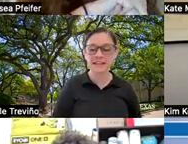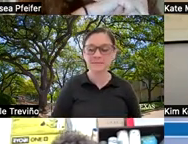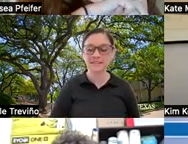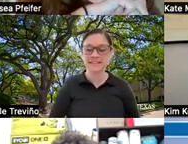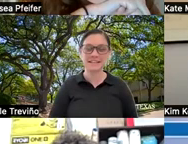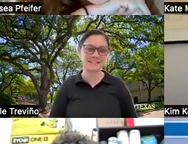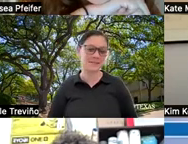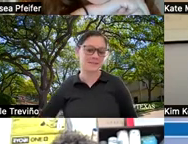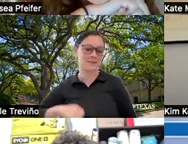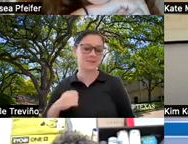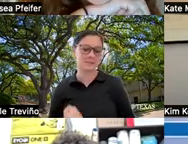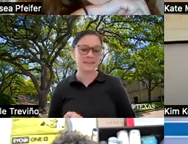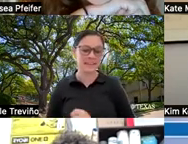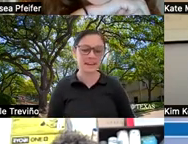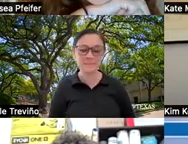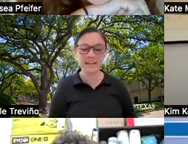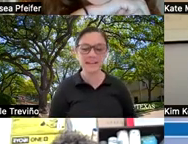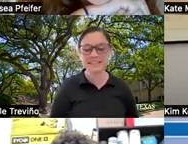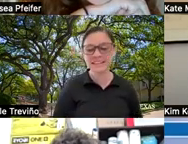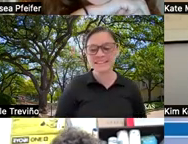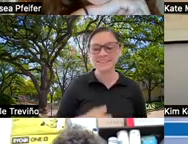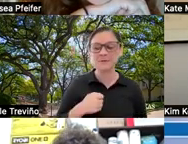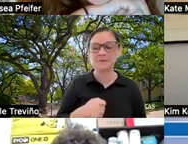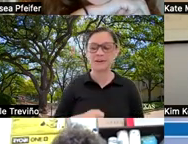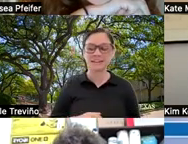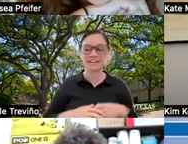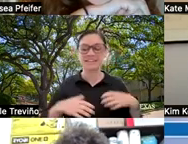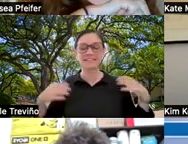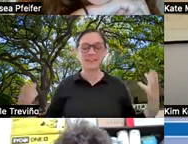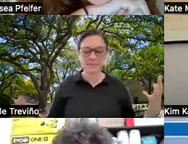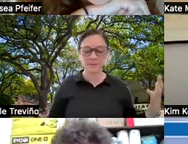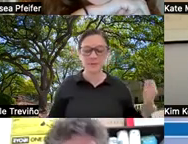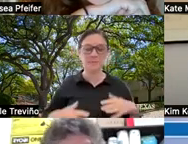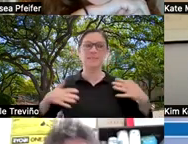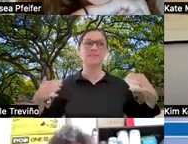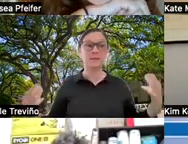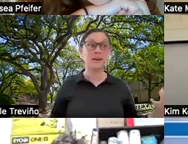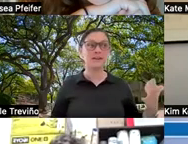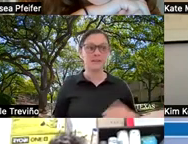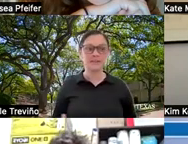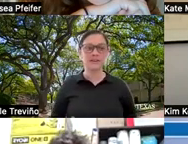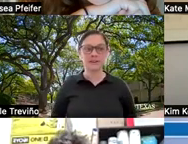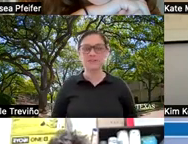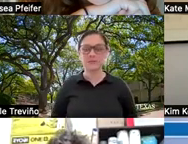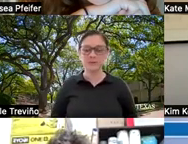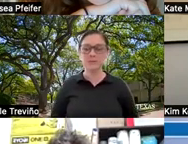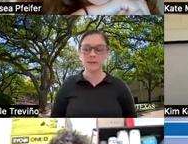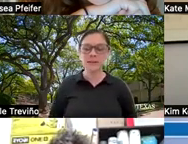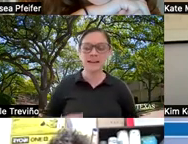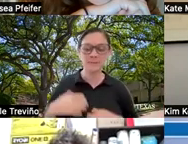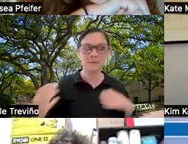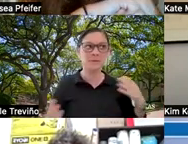important. It's going to serve as your speaking object. So when we're in the large group, because we are a very large